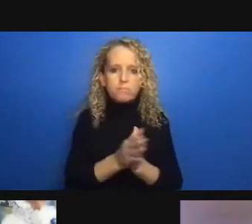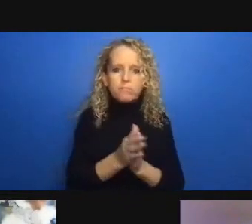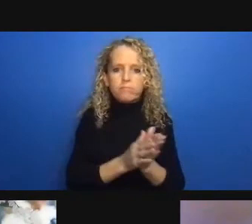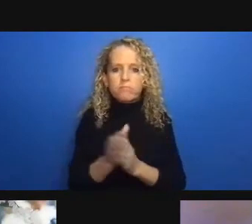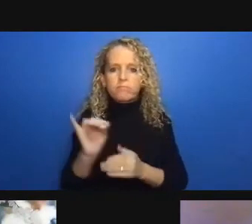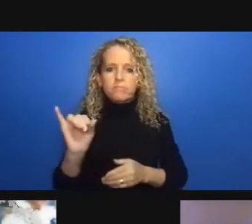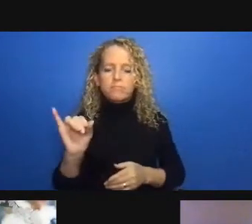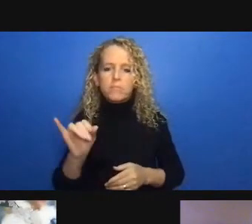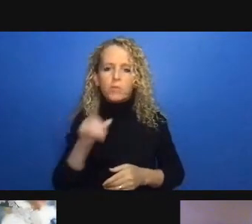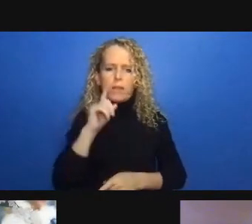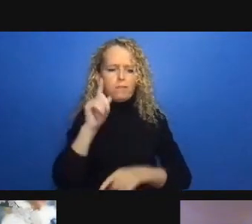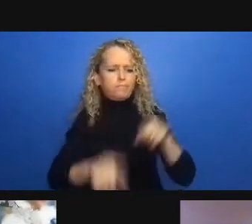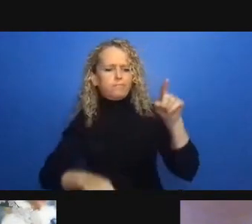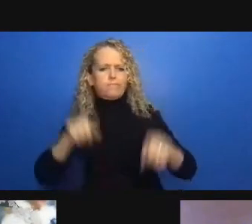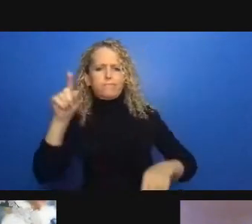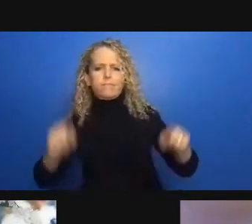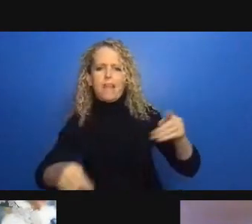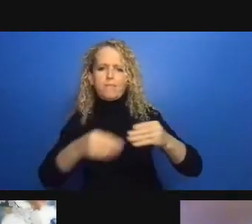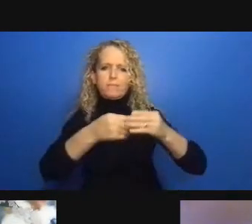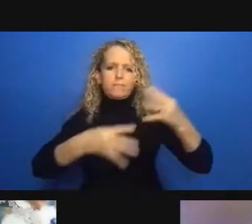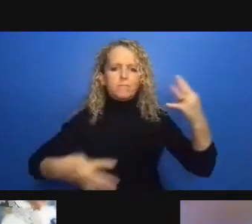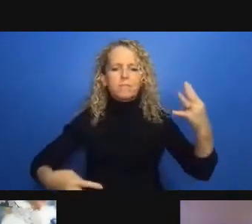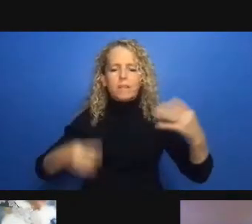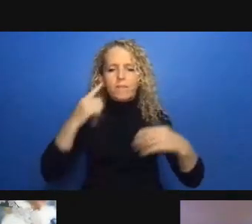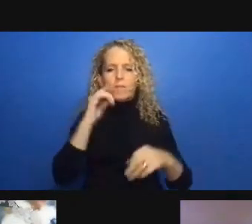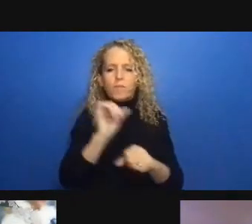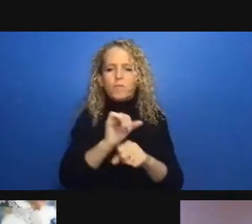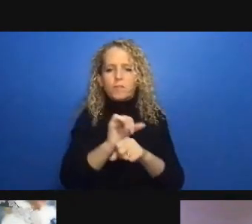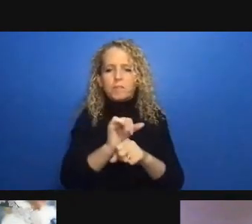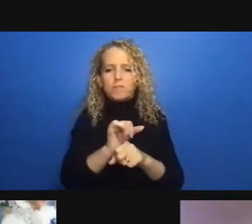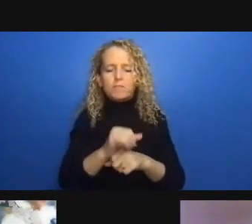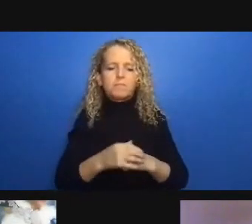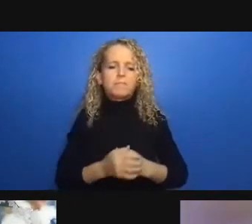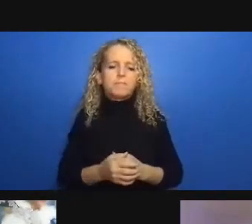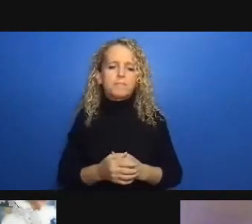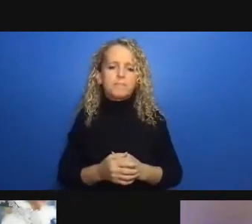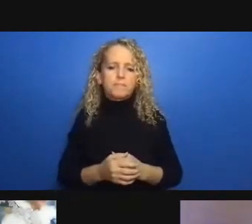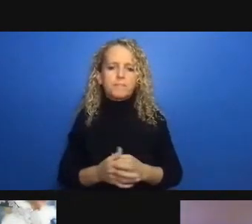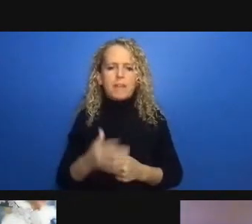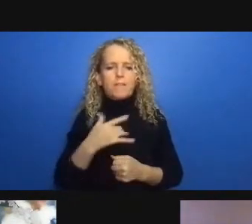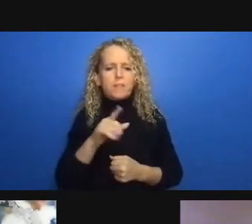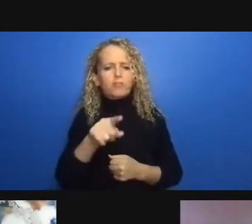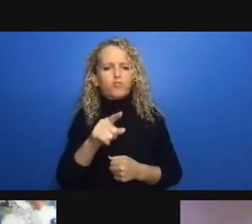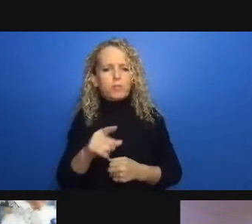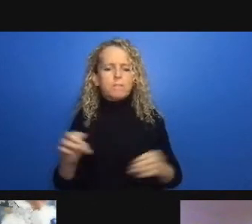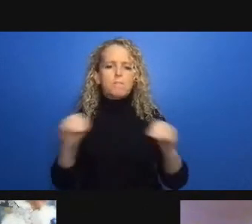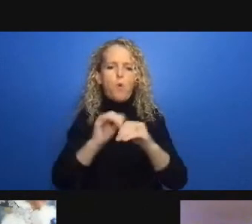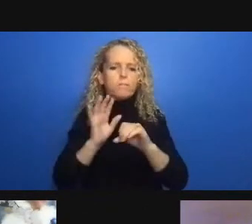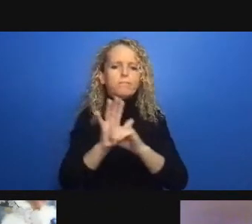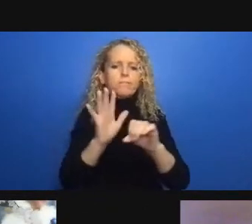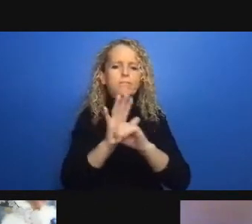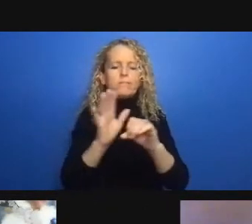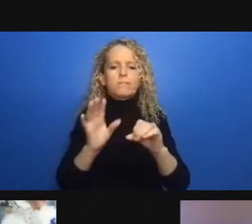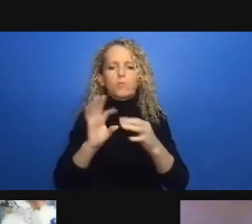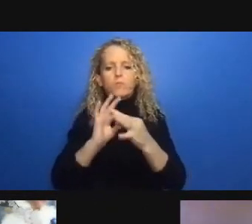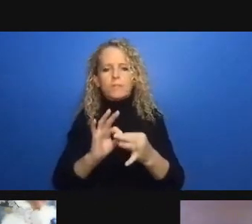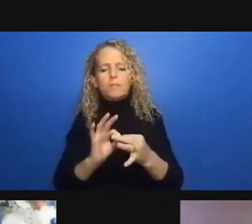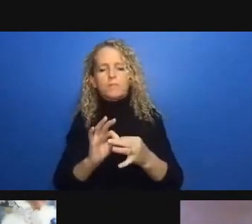really dynamic industry and it's a dynamic occupation. And I think we need to talk about that part of it a little bit more.